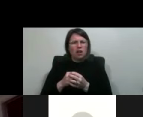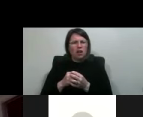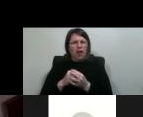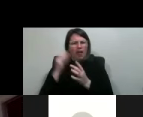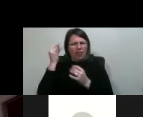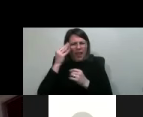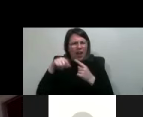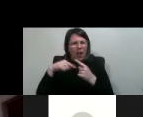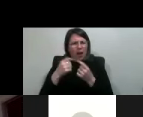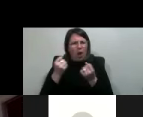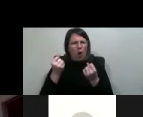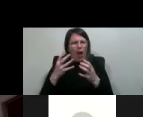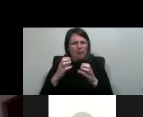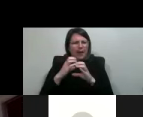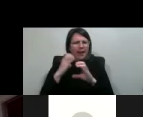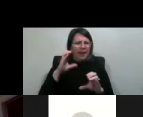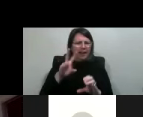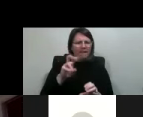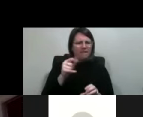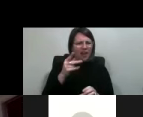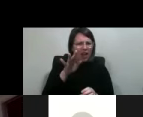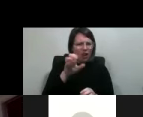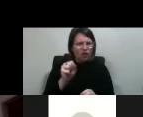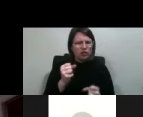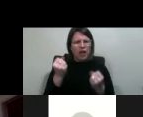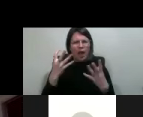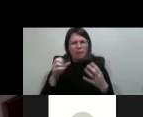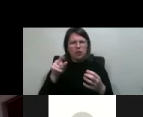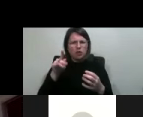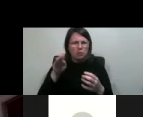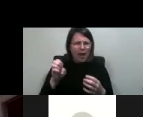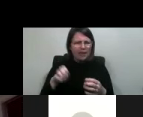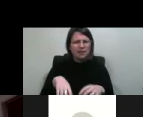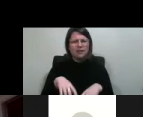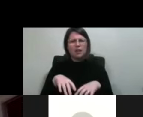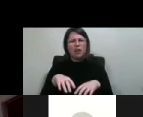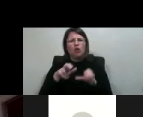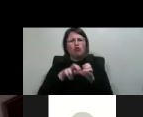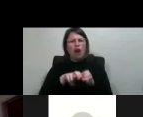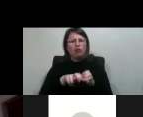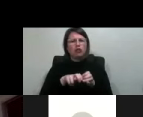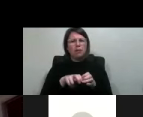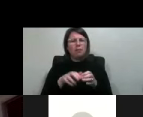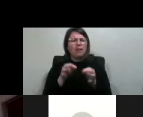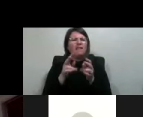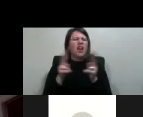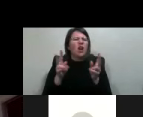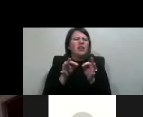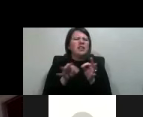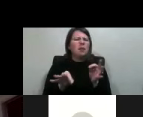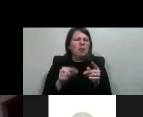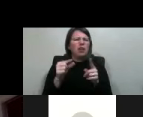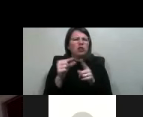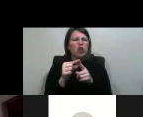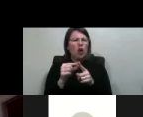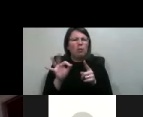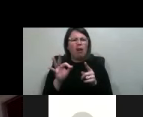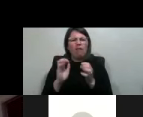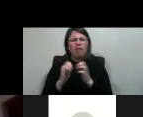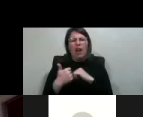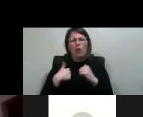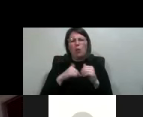about how many vehicles, how much space, capacity utilization, etc. So ridership is a simplification of how